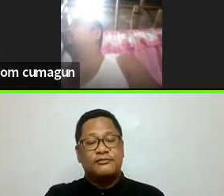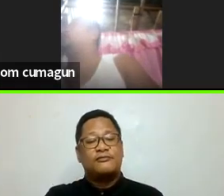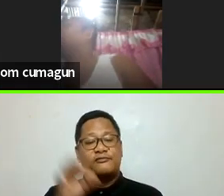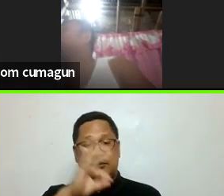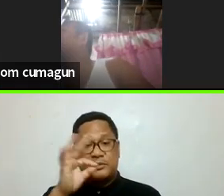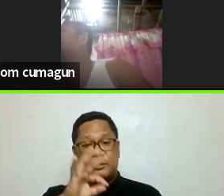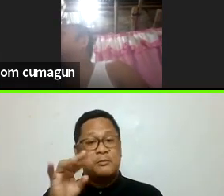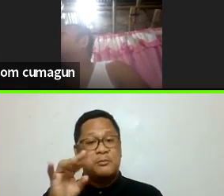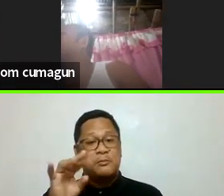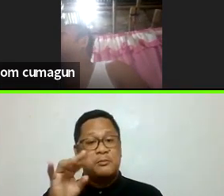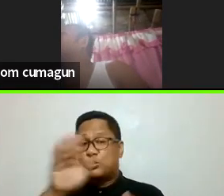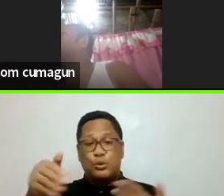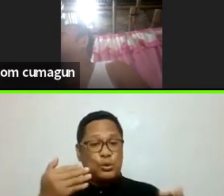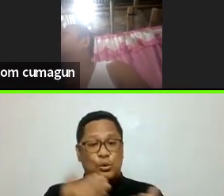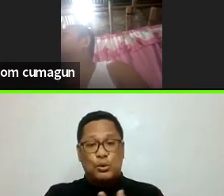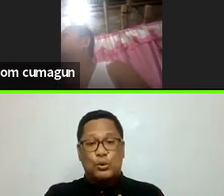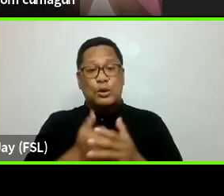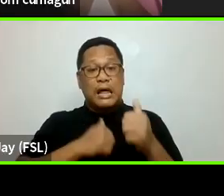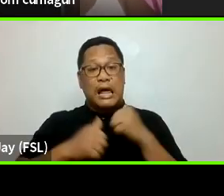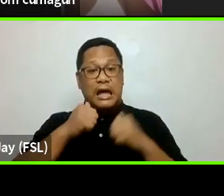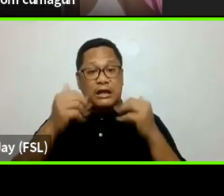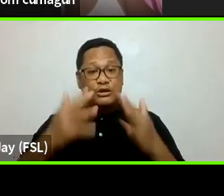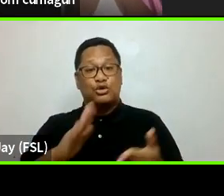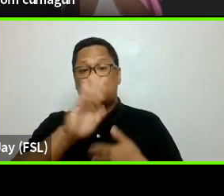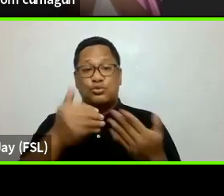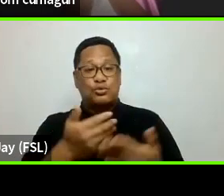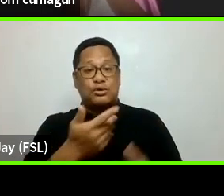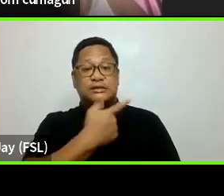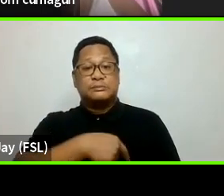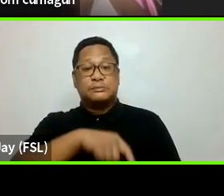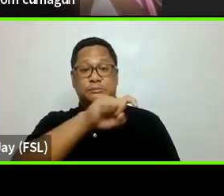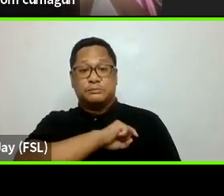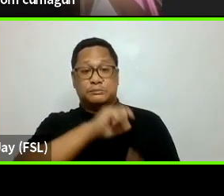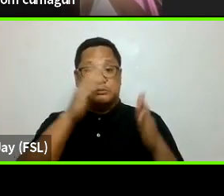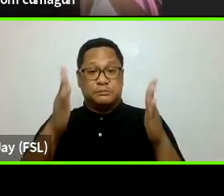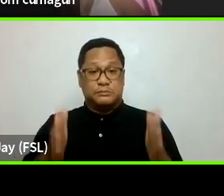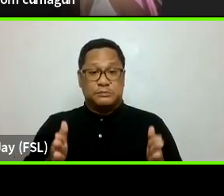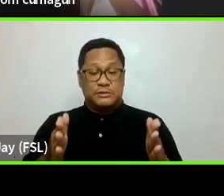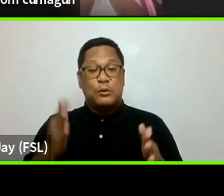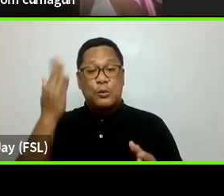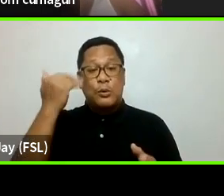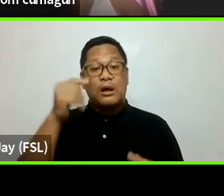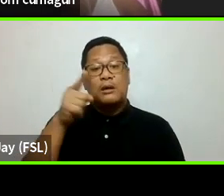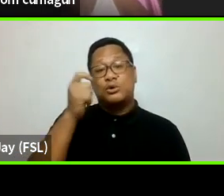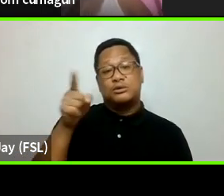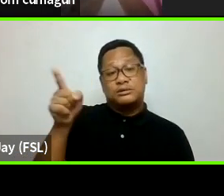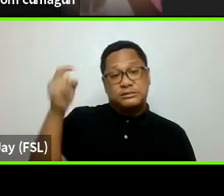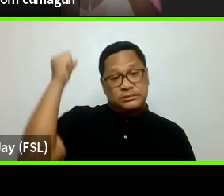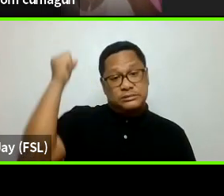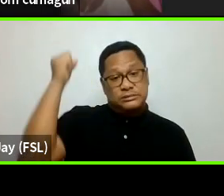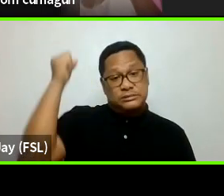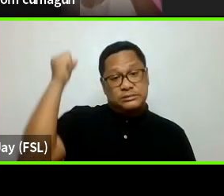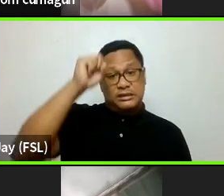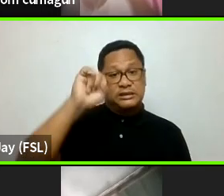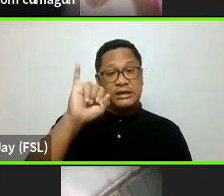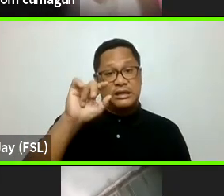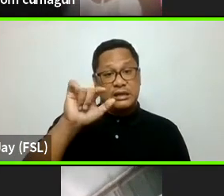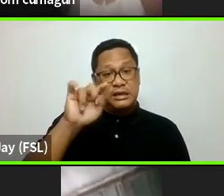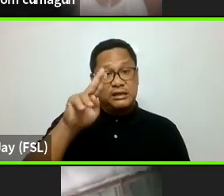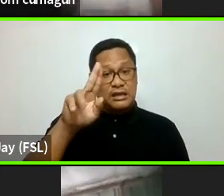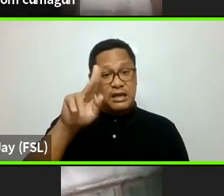the actors are Spanish, Spaniards. Kasi si St. Ignatius de Loyola is